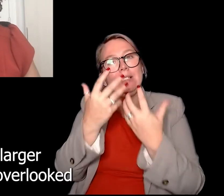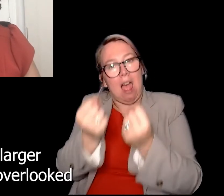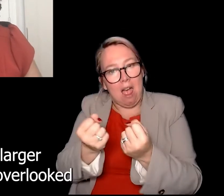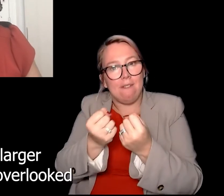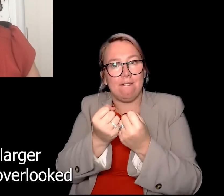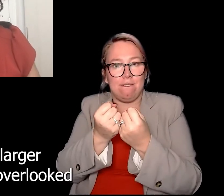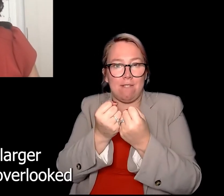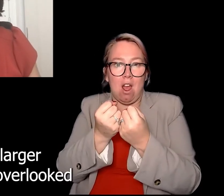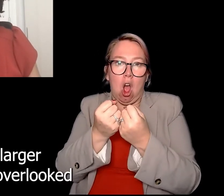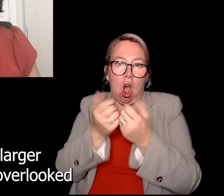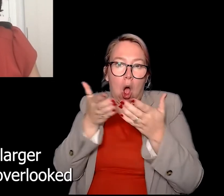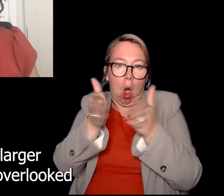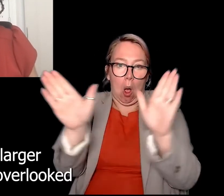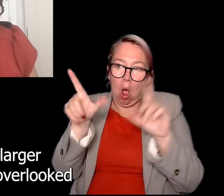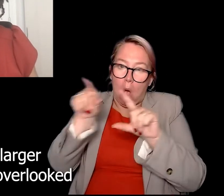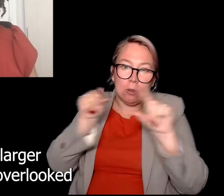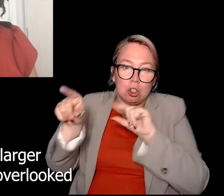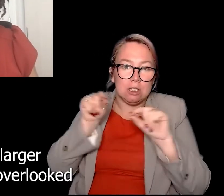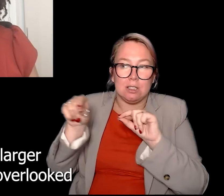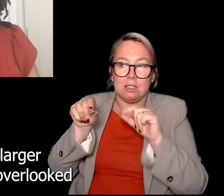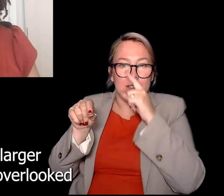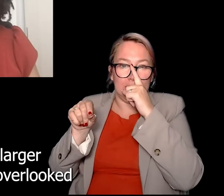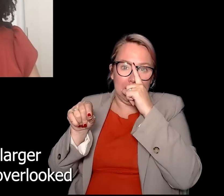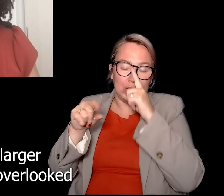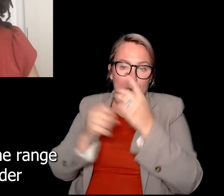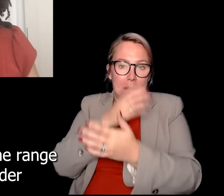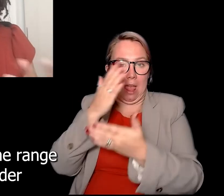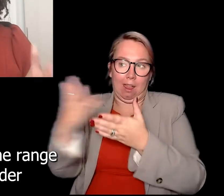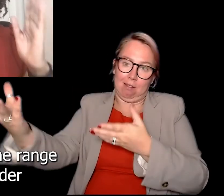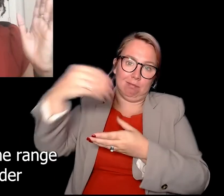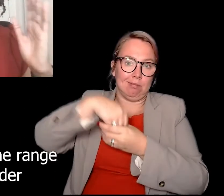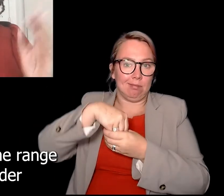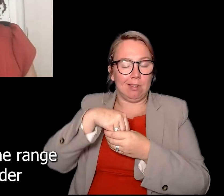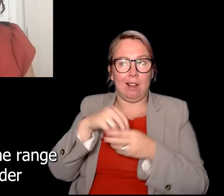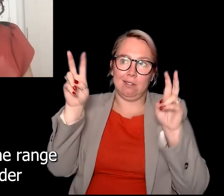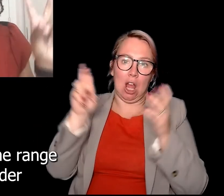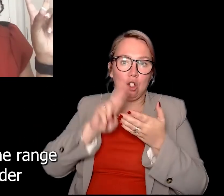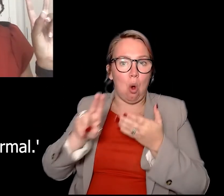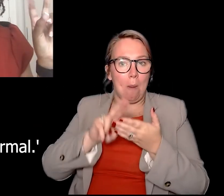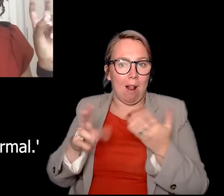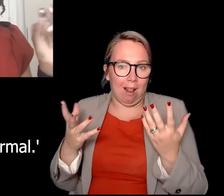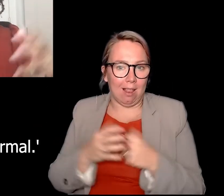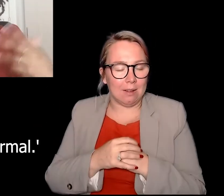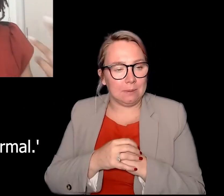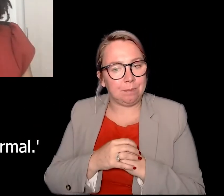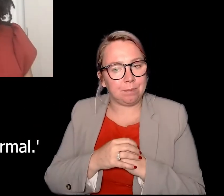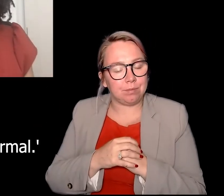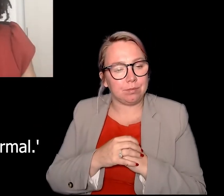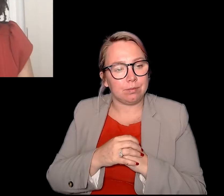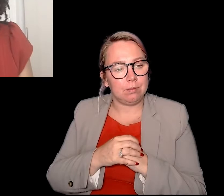but there's so many more larger trends in society that are just overlooked because they're outside of the range of what we would consider, I'll say, quote